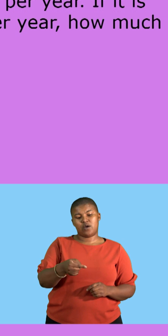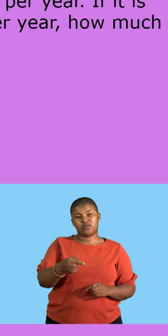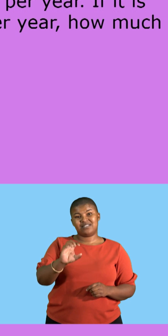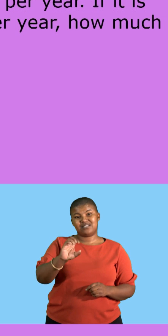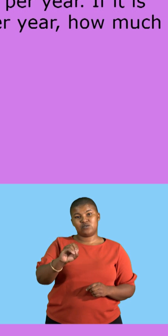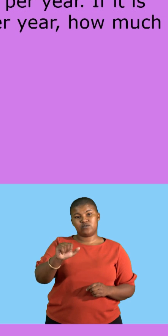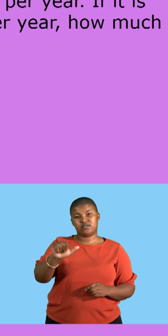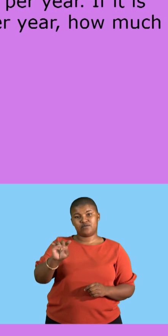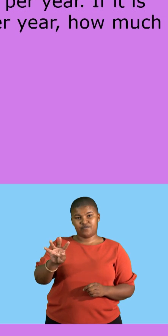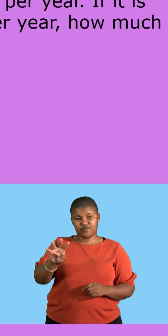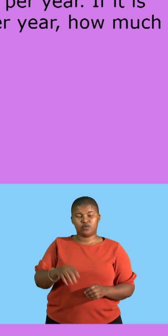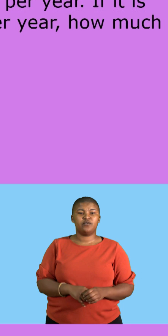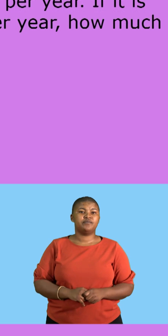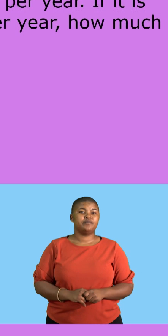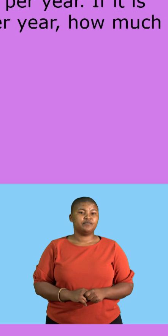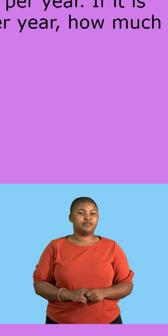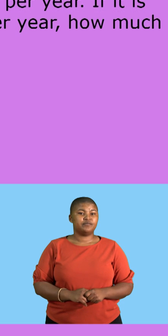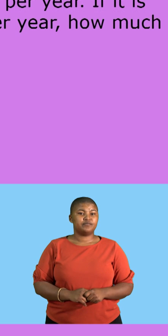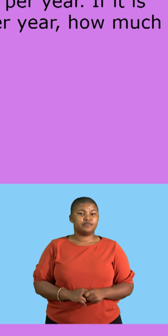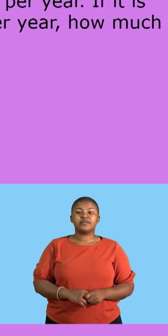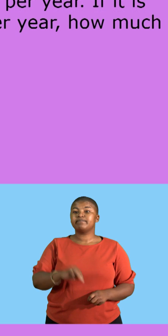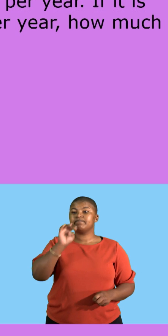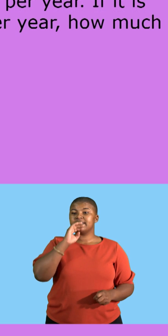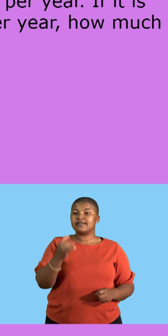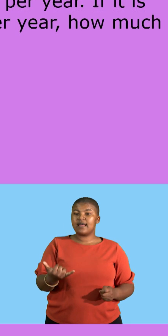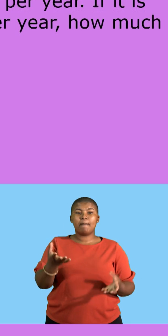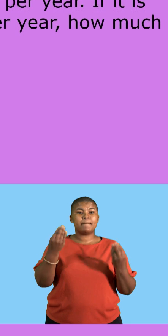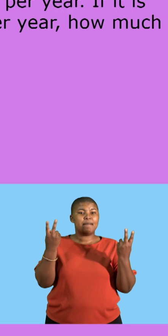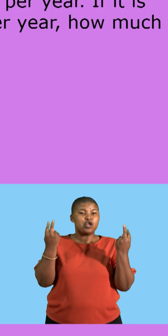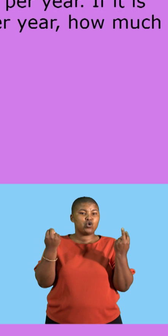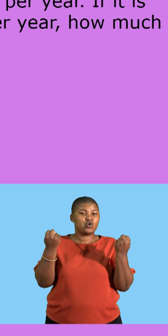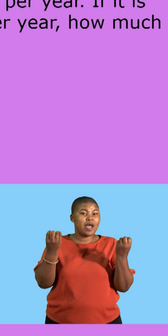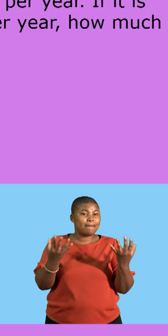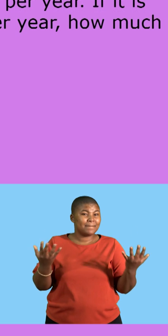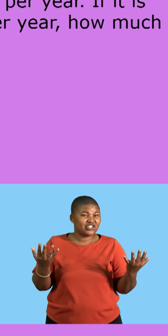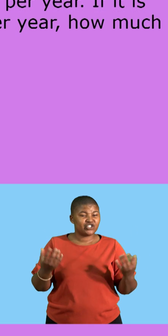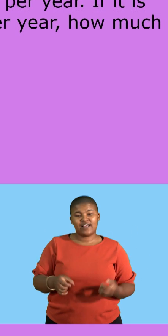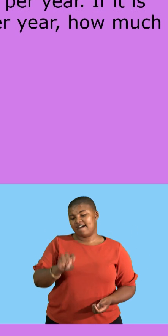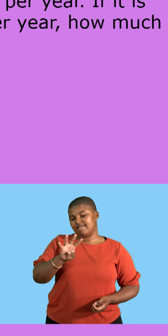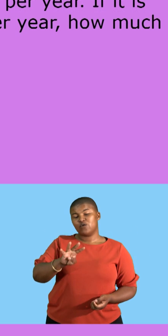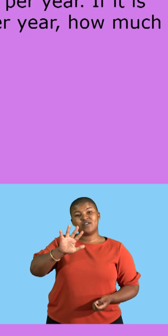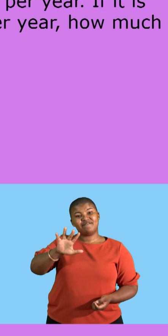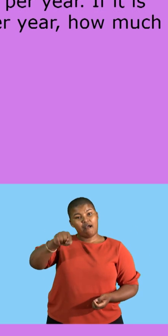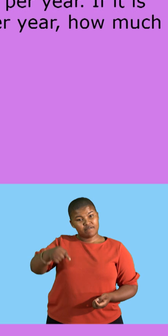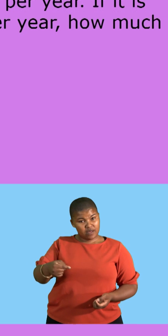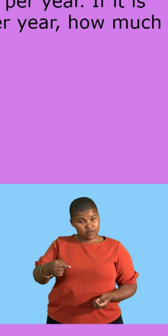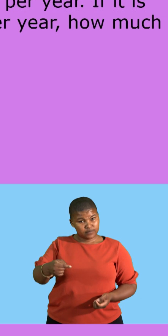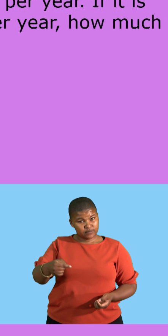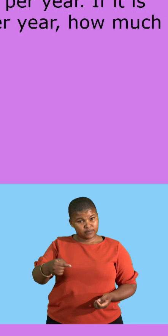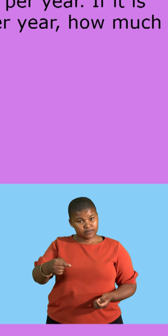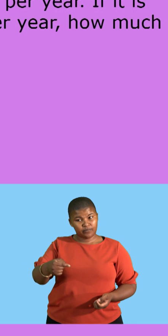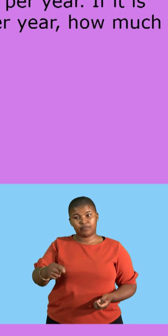2,064 Rand. So that leaves us with a new amount of